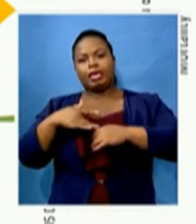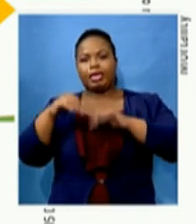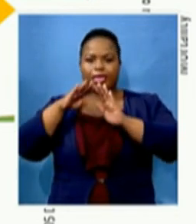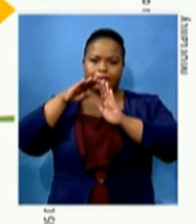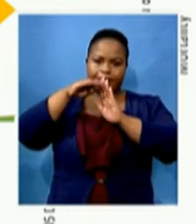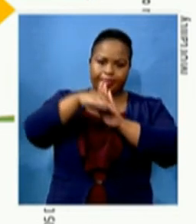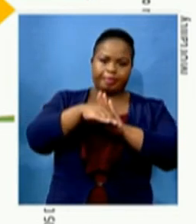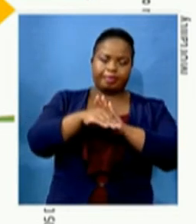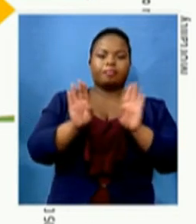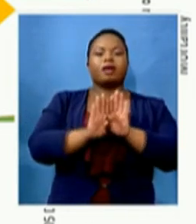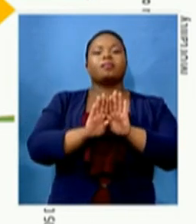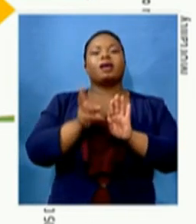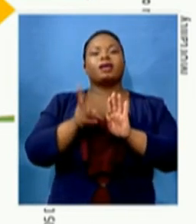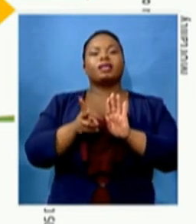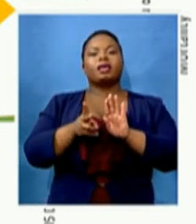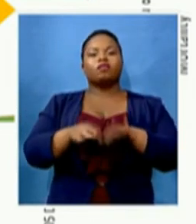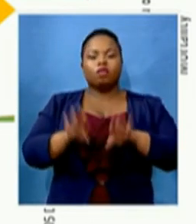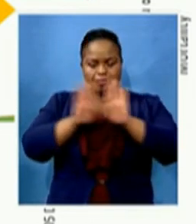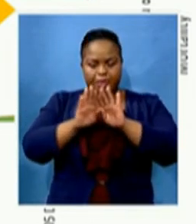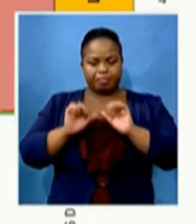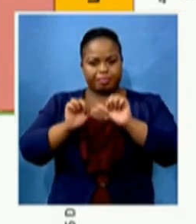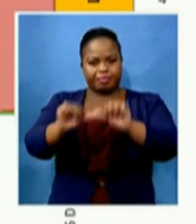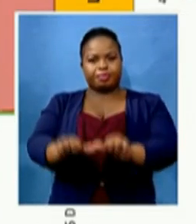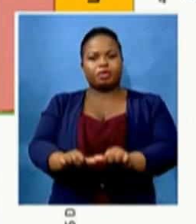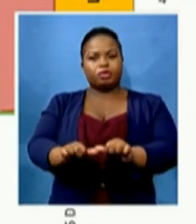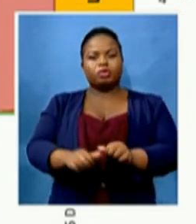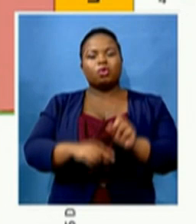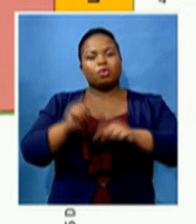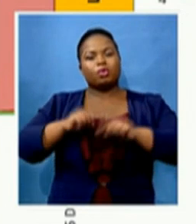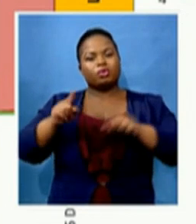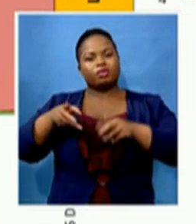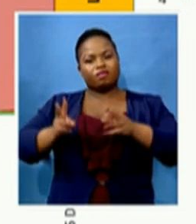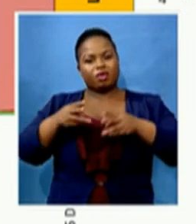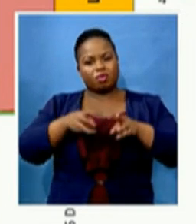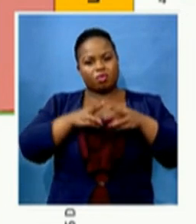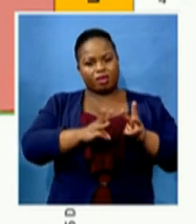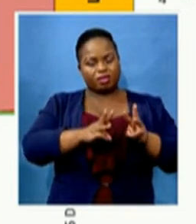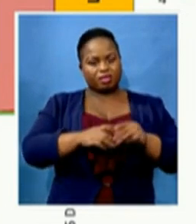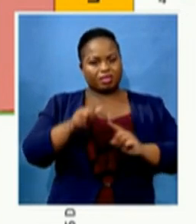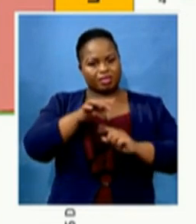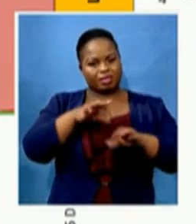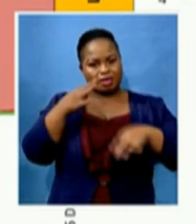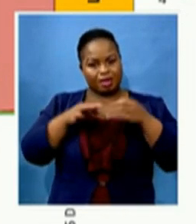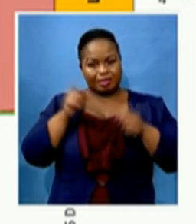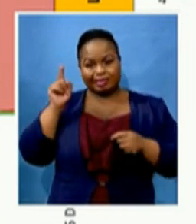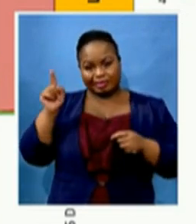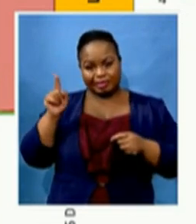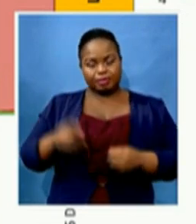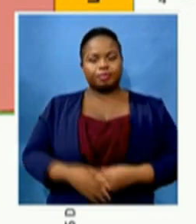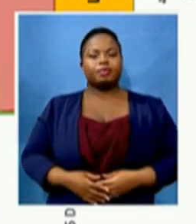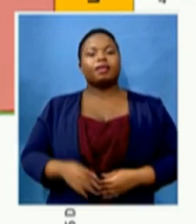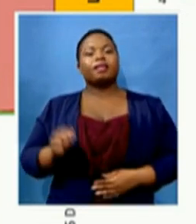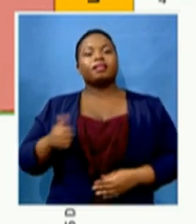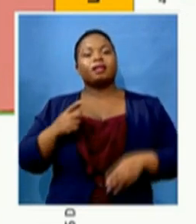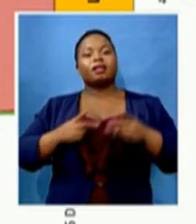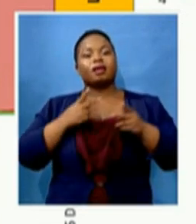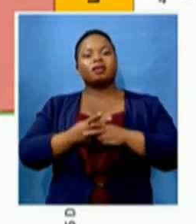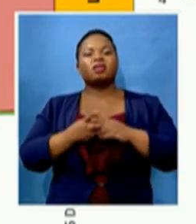there is multiple waves that is in this analysis. Out of this, we generate about a requirement for